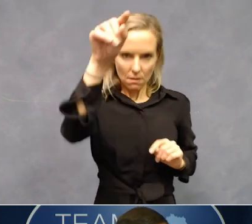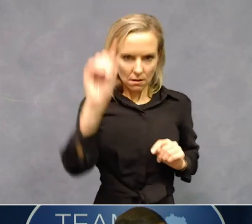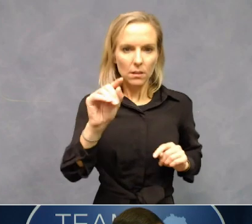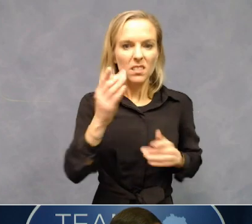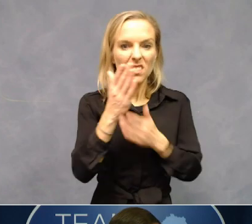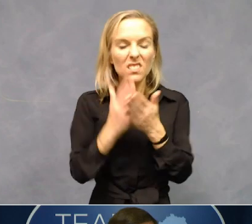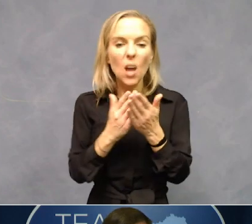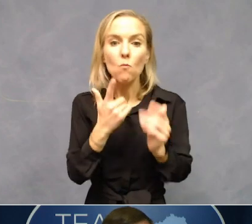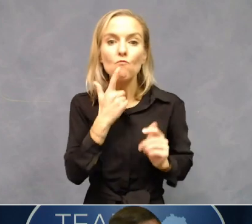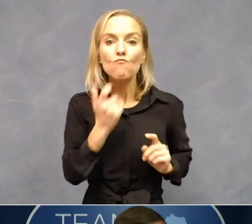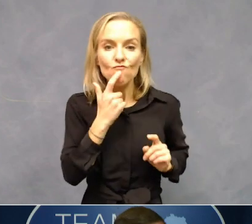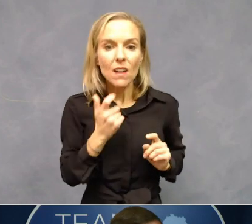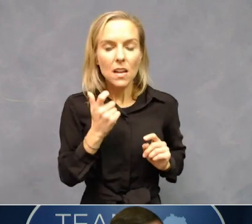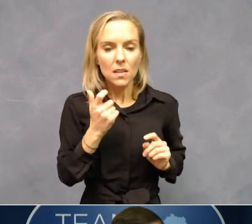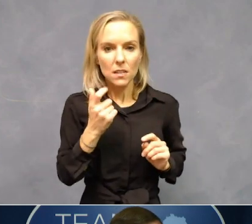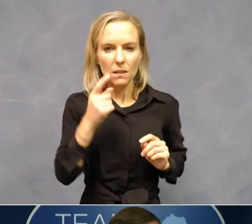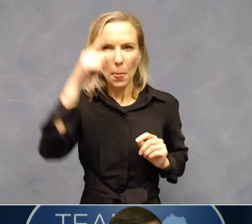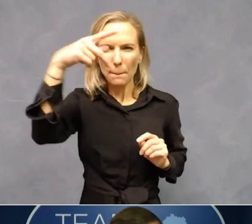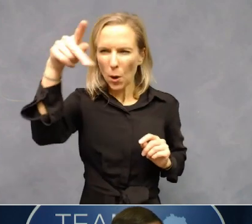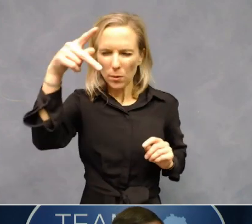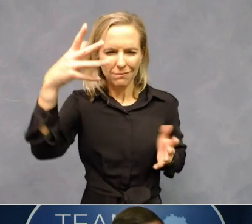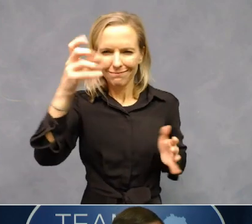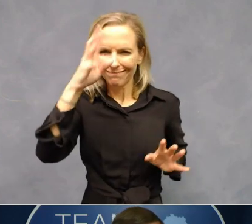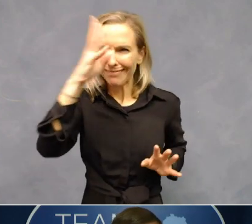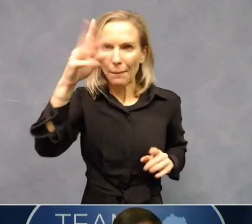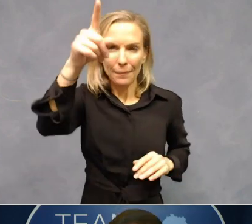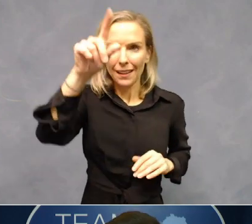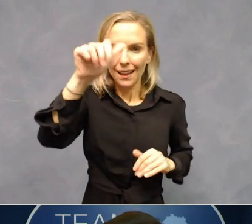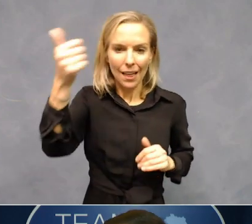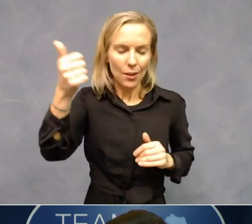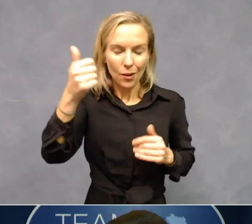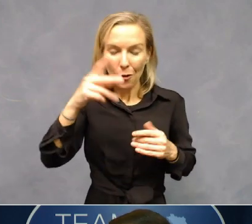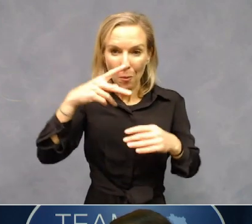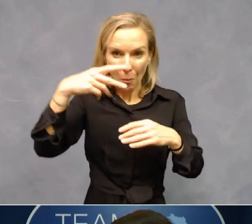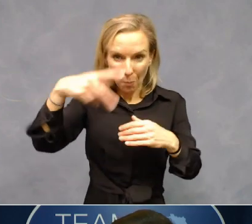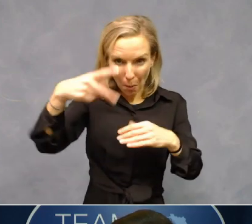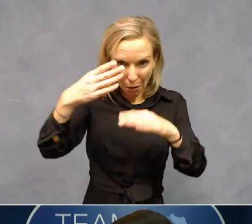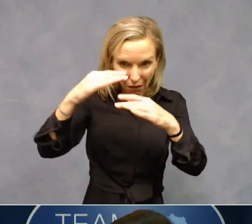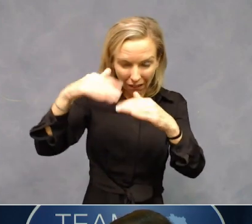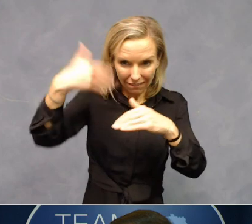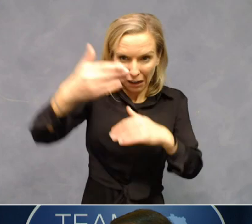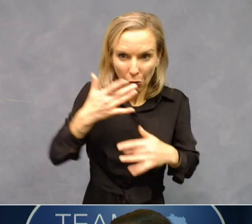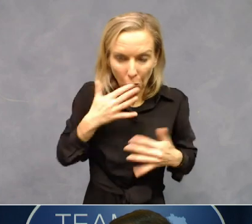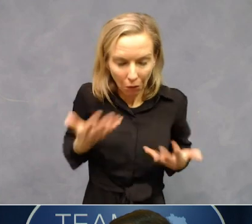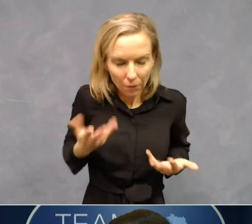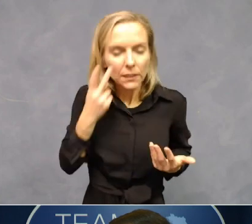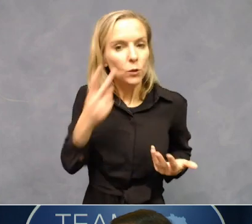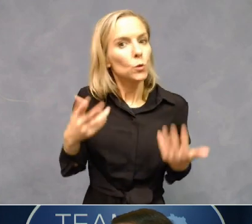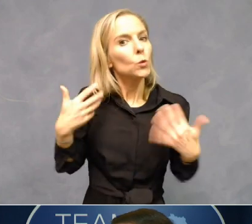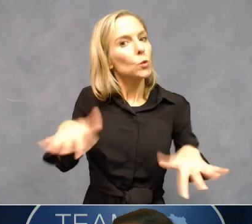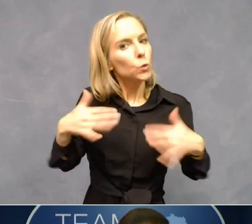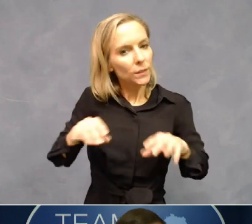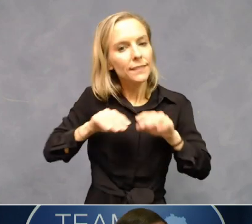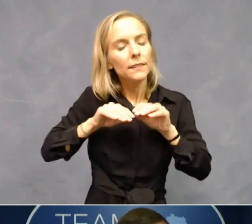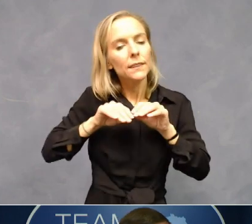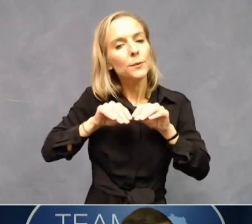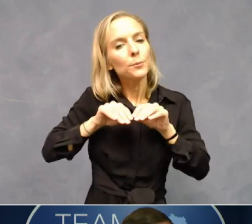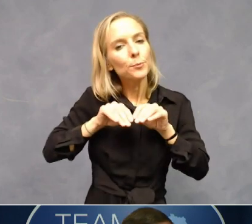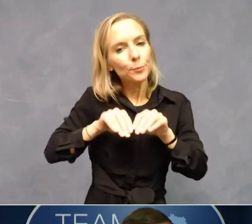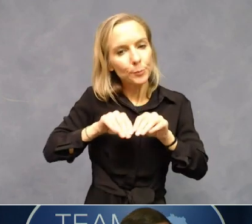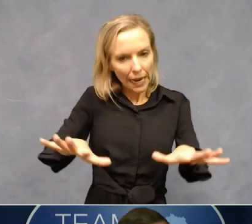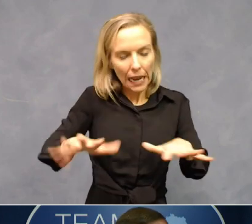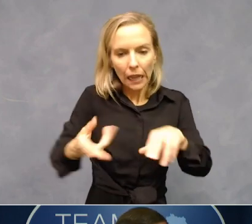purple, and who knows what color you come up with after that. So we are seeing significant spread. I haven't looked